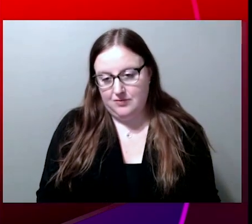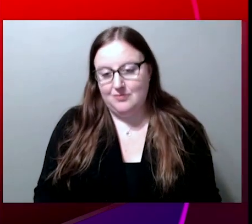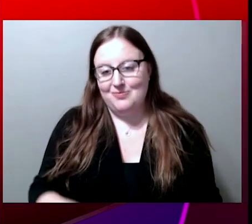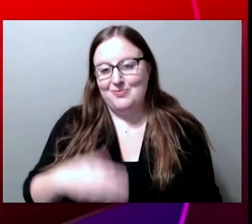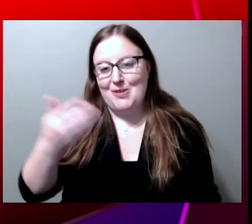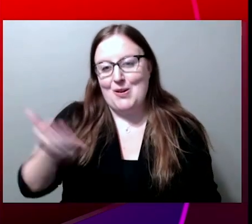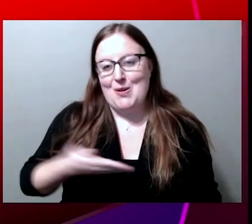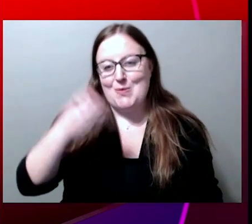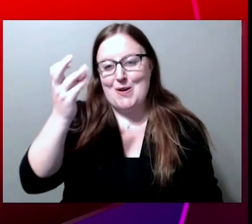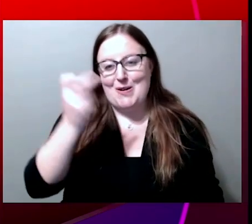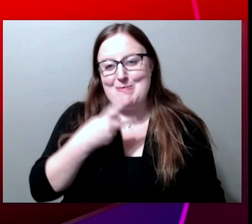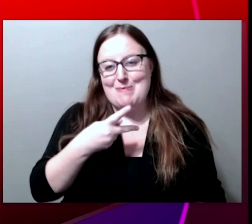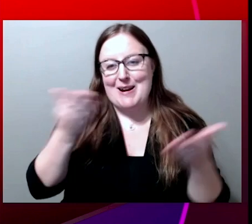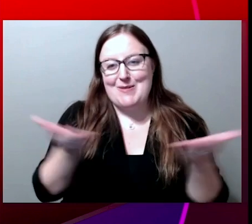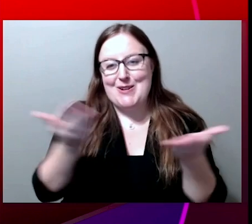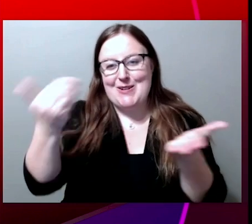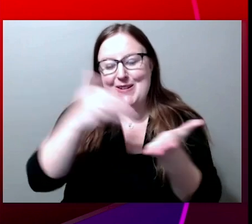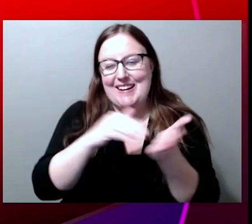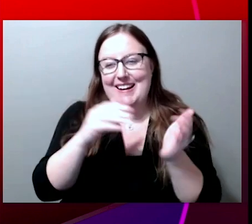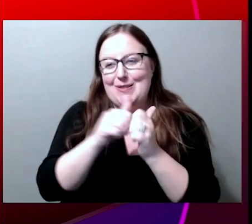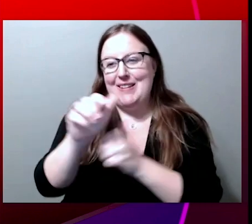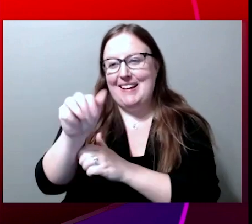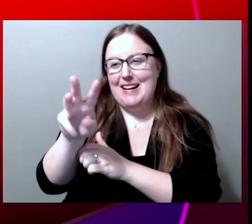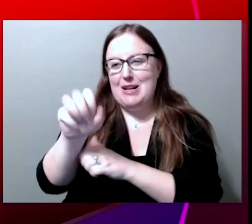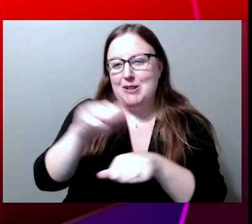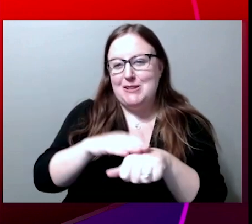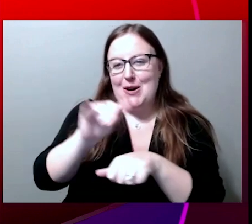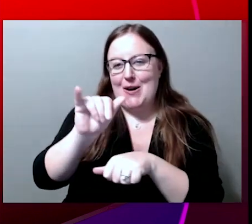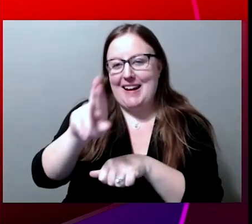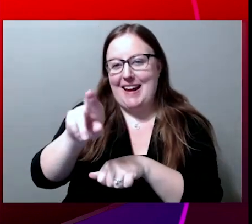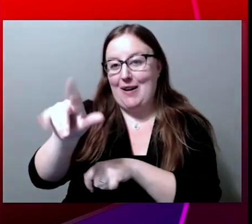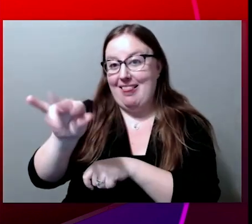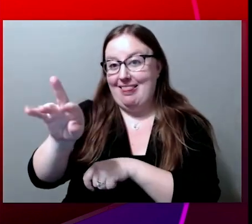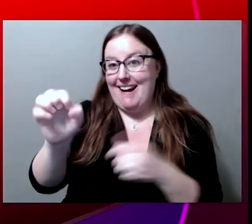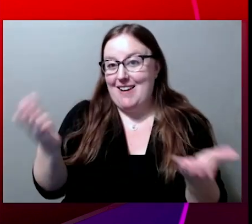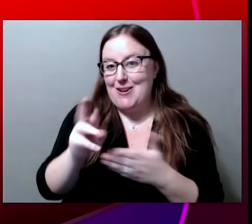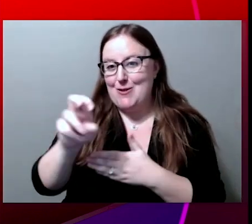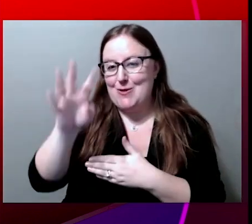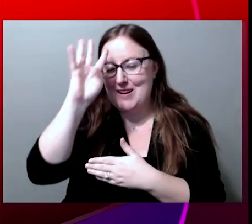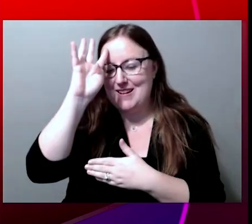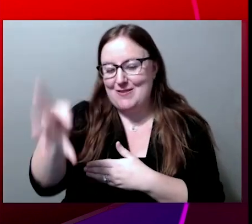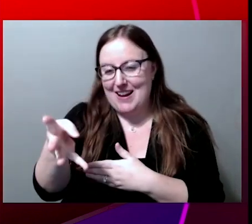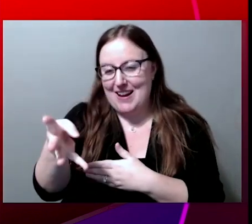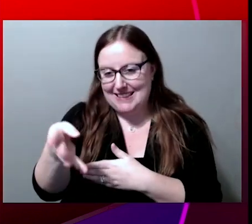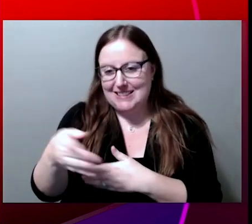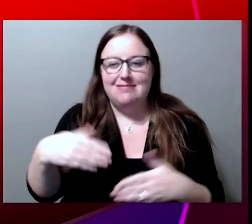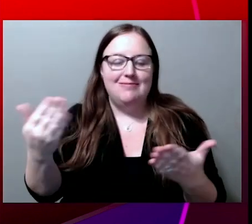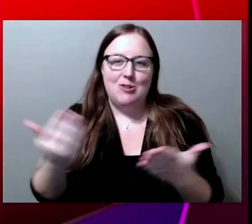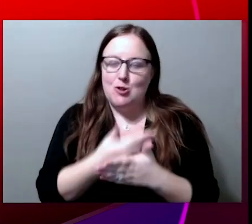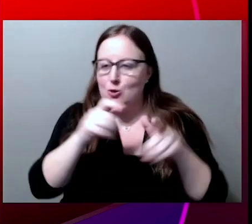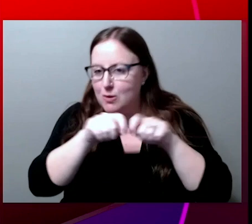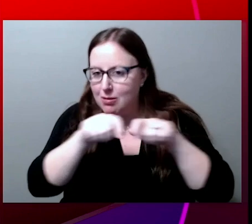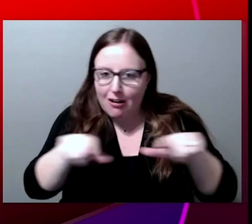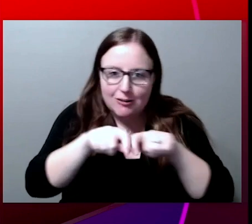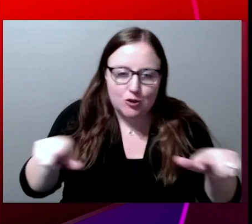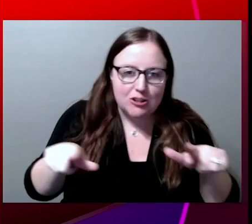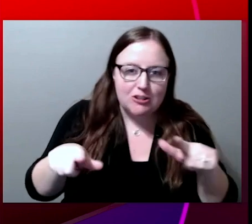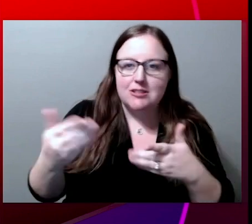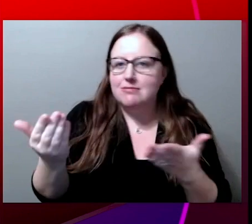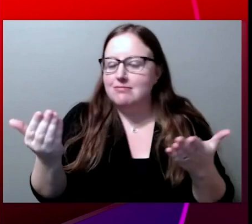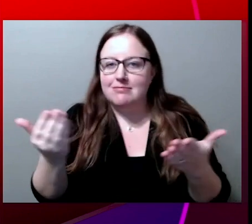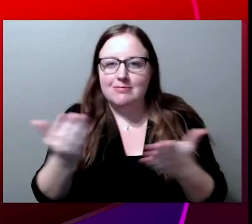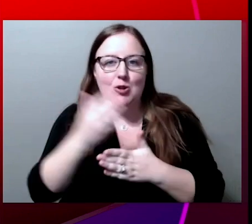welcome back. We're right here again with AWS On Air live at reInvent, bringing you all of the new launches, all of your